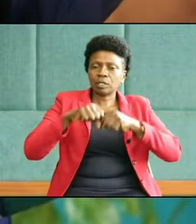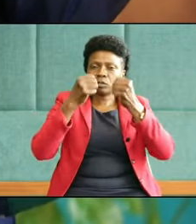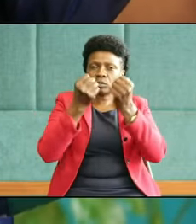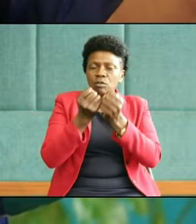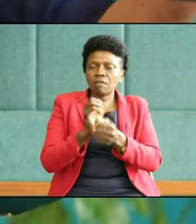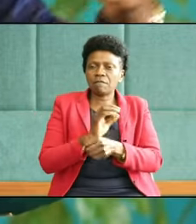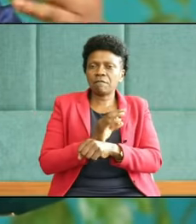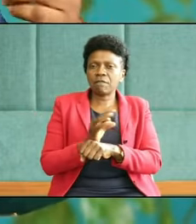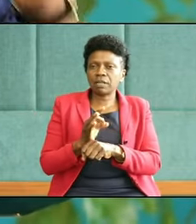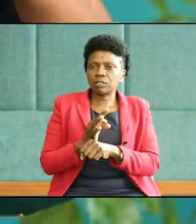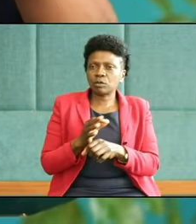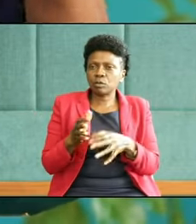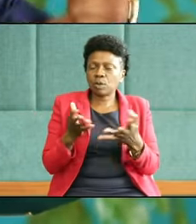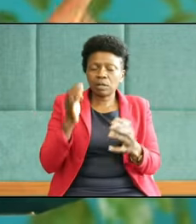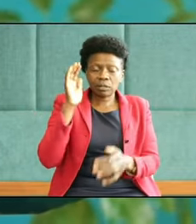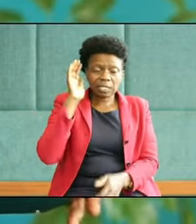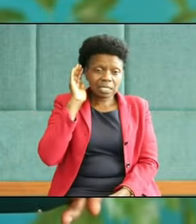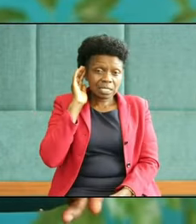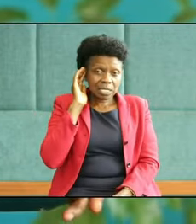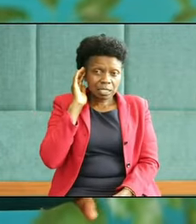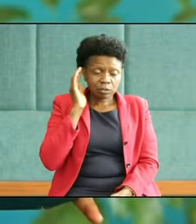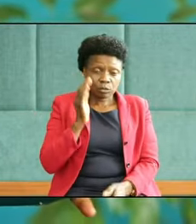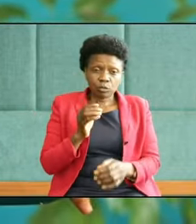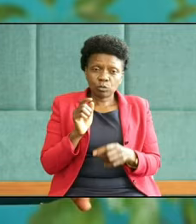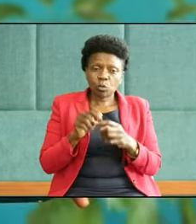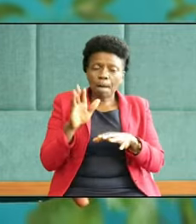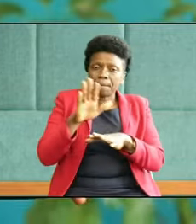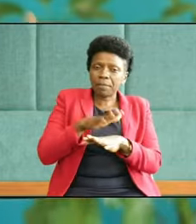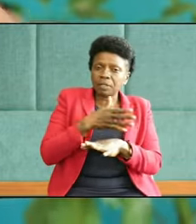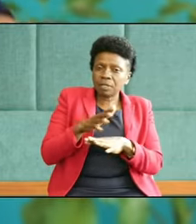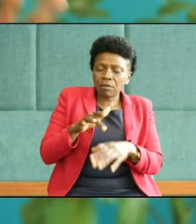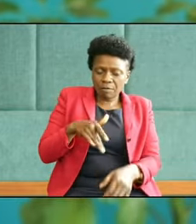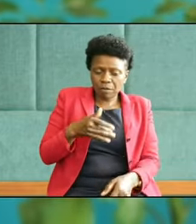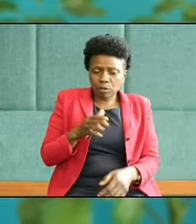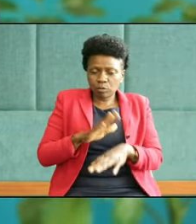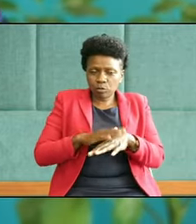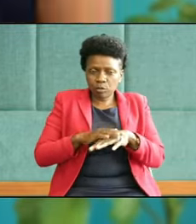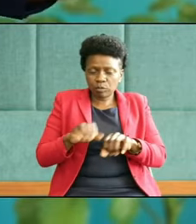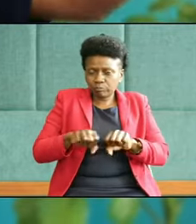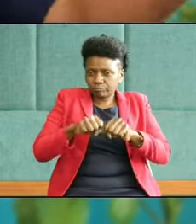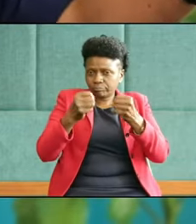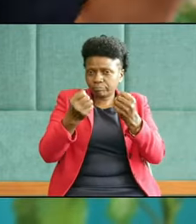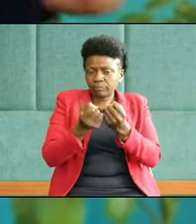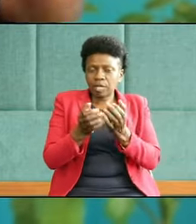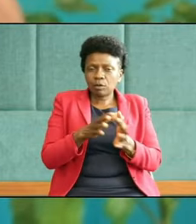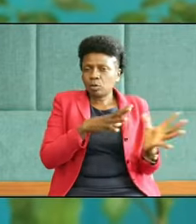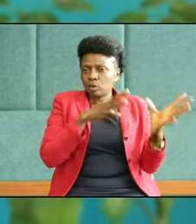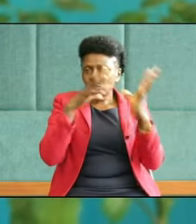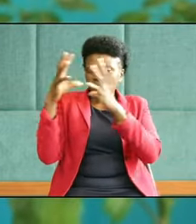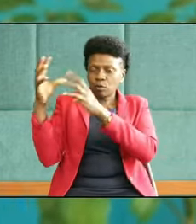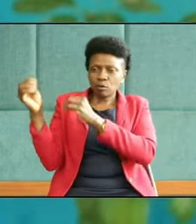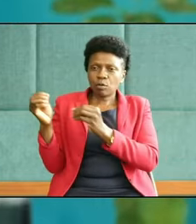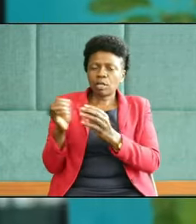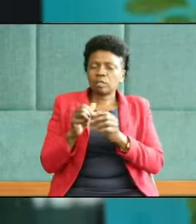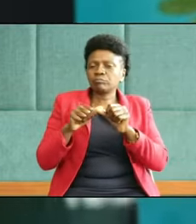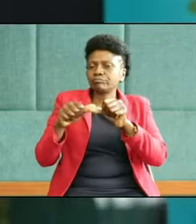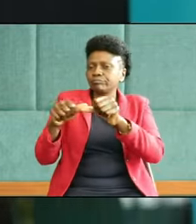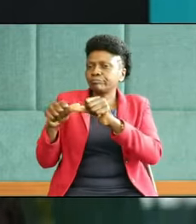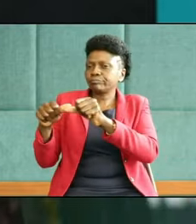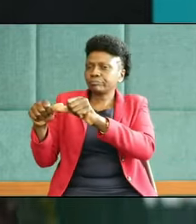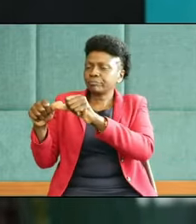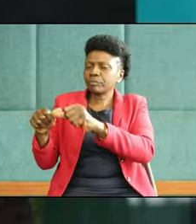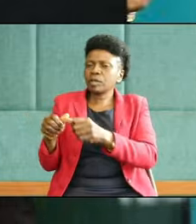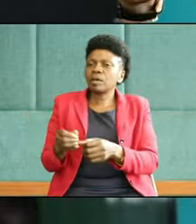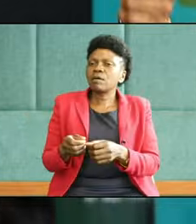function where we listen to great music, we feel good, we socialize, and we go, and it continues over